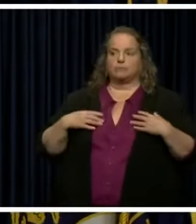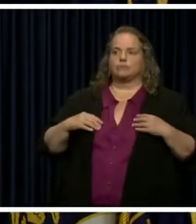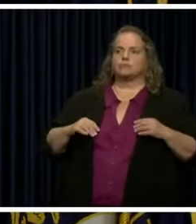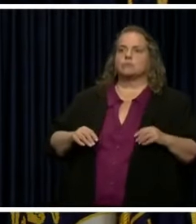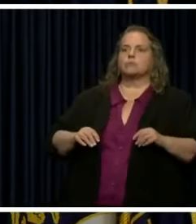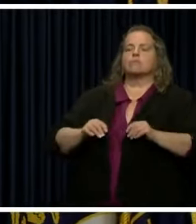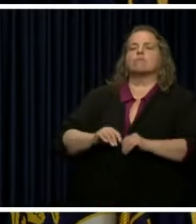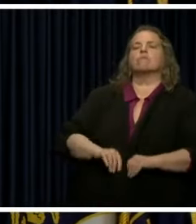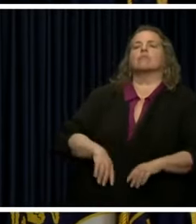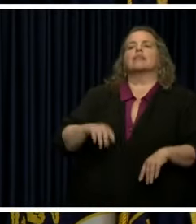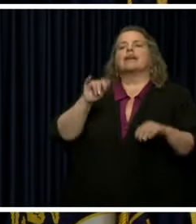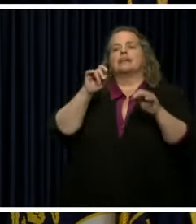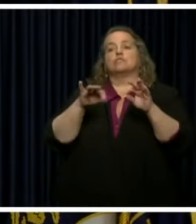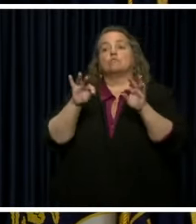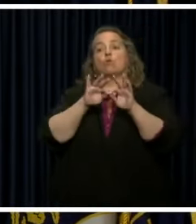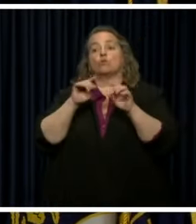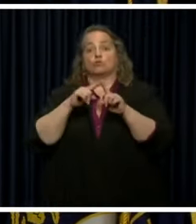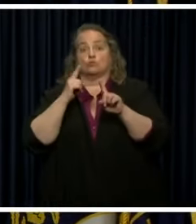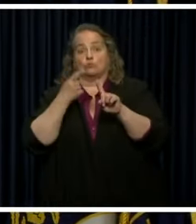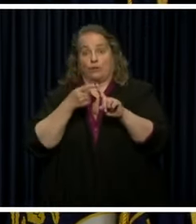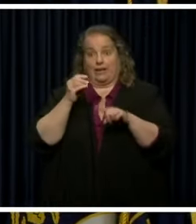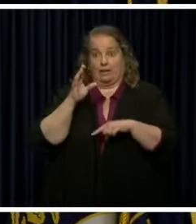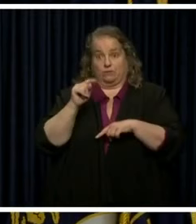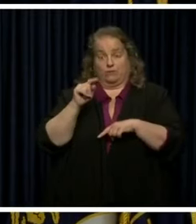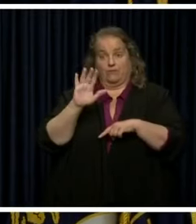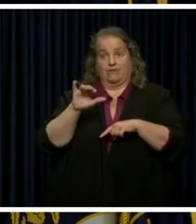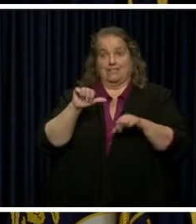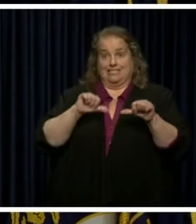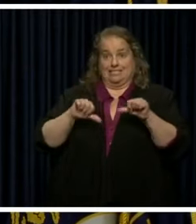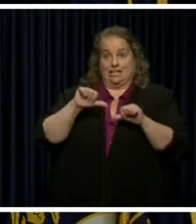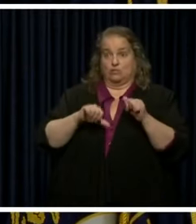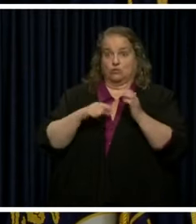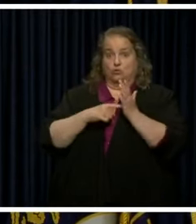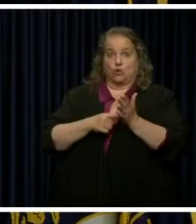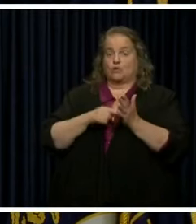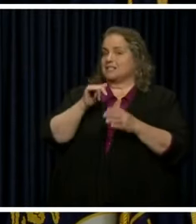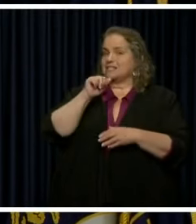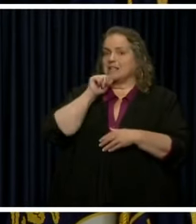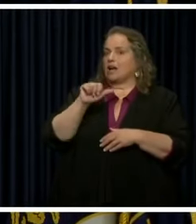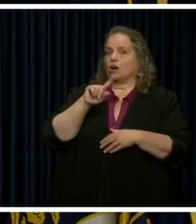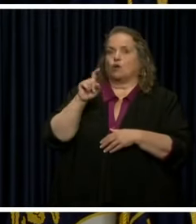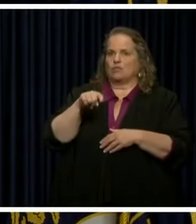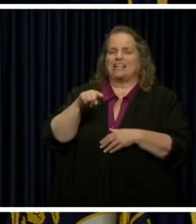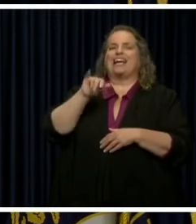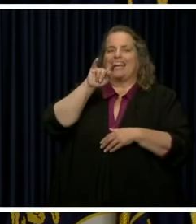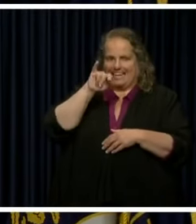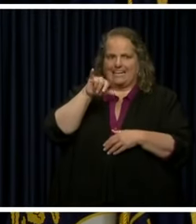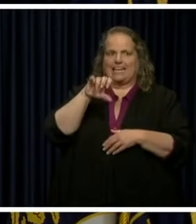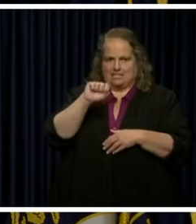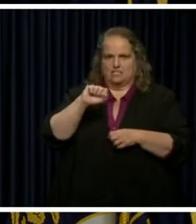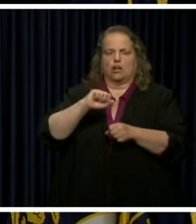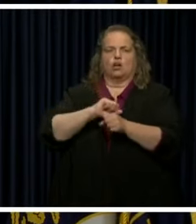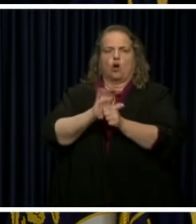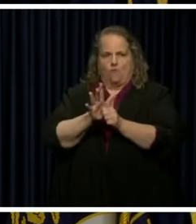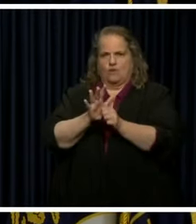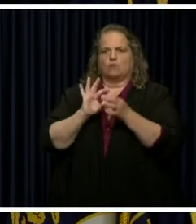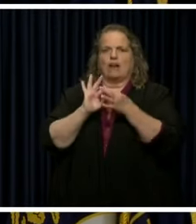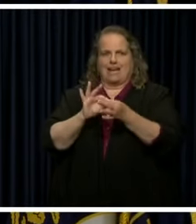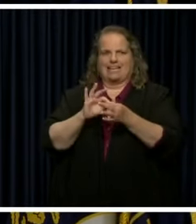But I think it's important to point out because, the science shows it. I don't think it's a question. This is COVID-related,